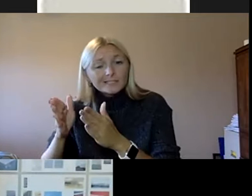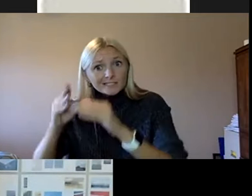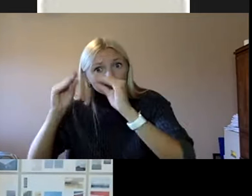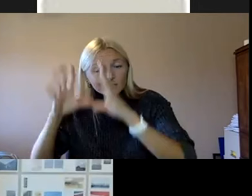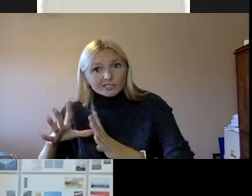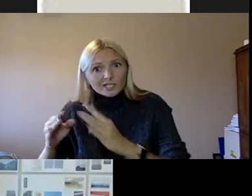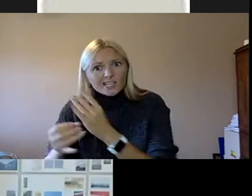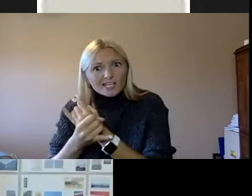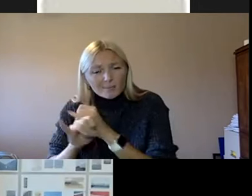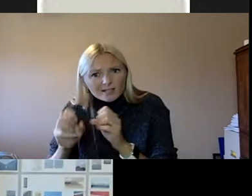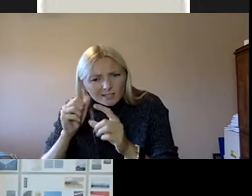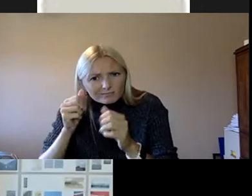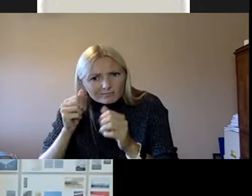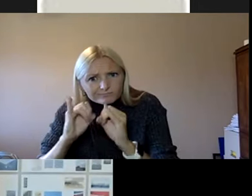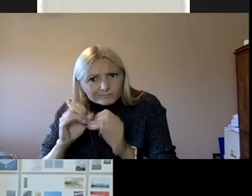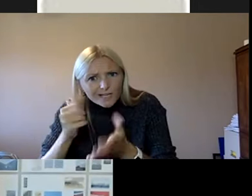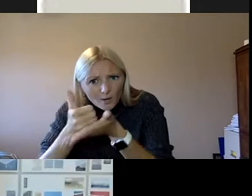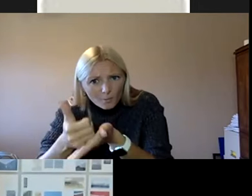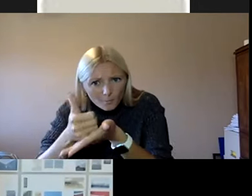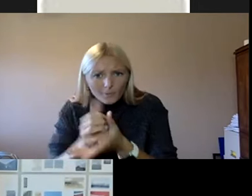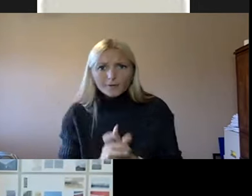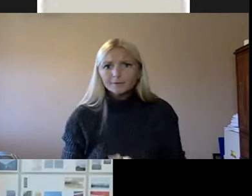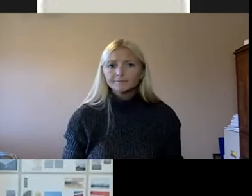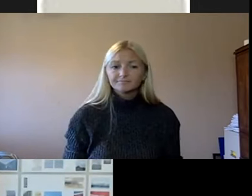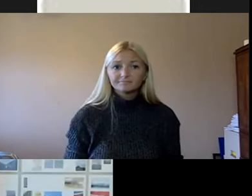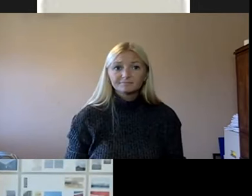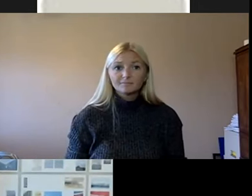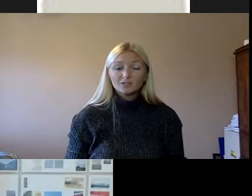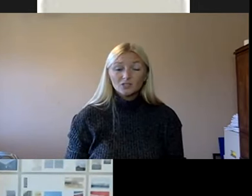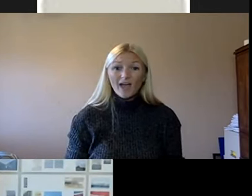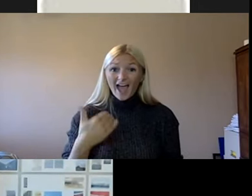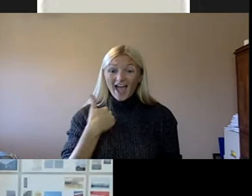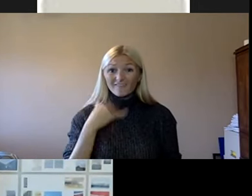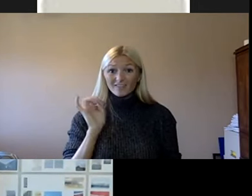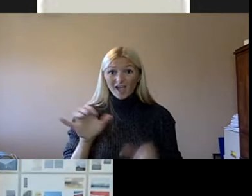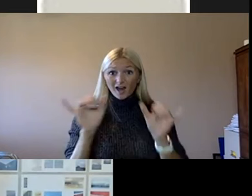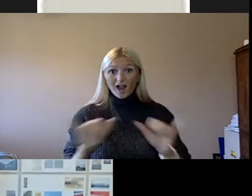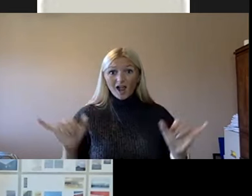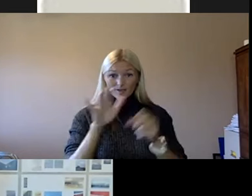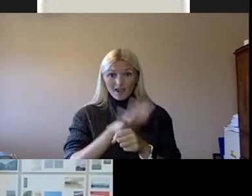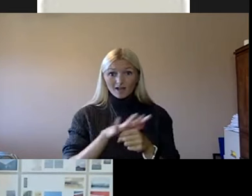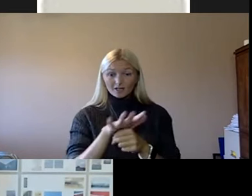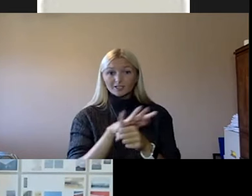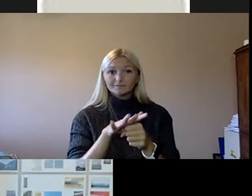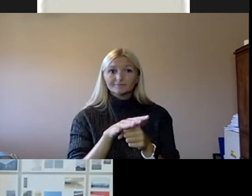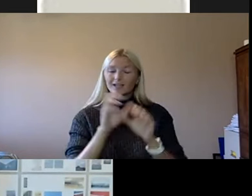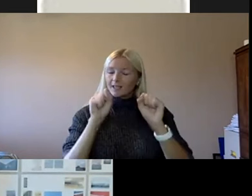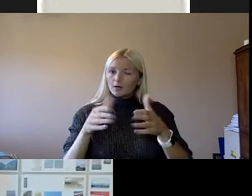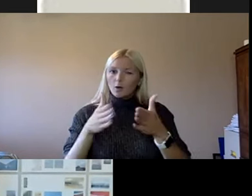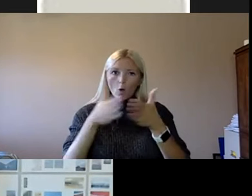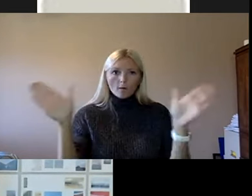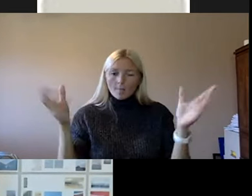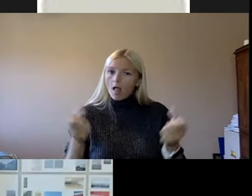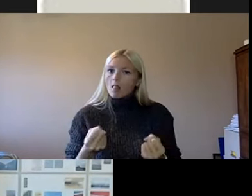helping a student who needs help, right? Perhaps, right? So by having the common area outside the classroom to the extent that it can open up to that